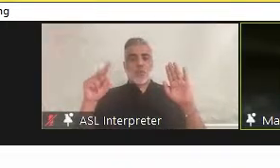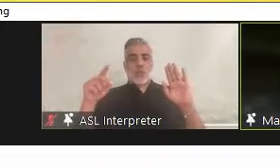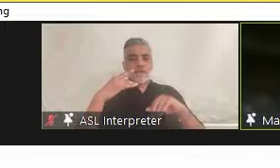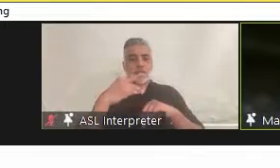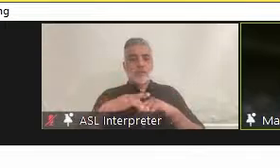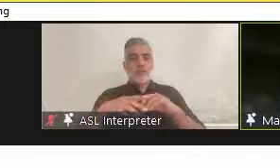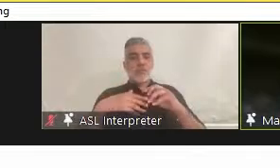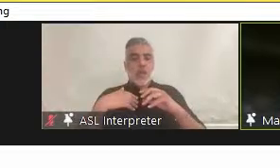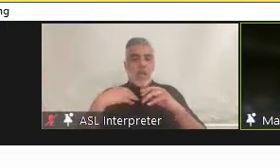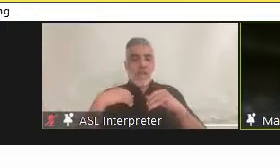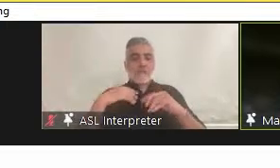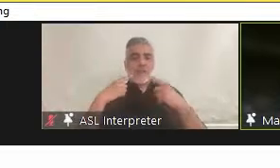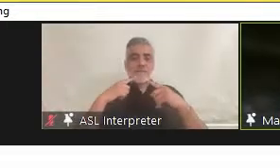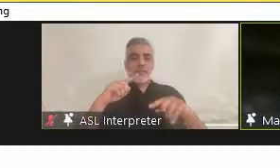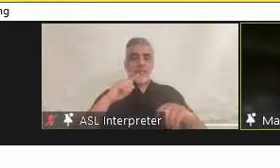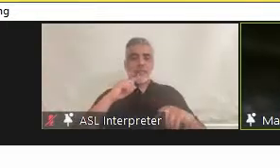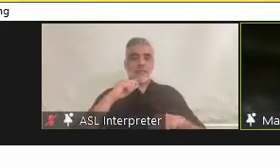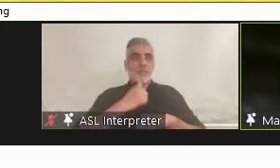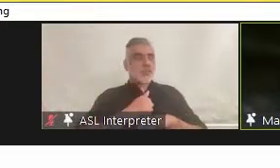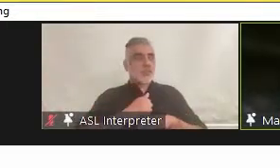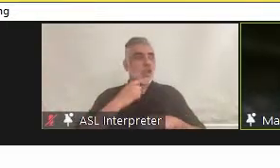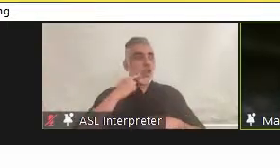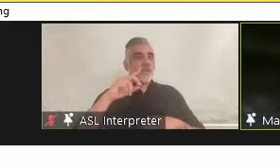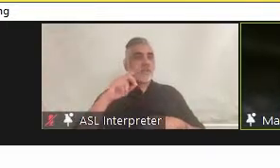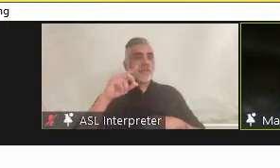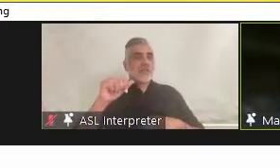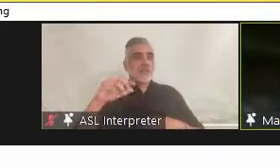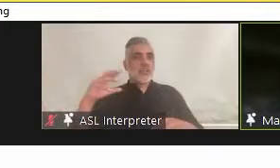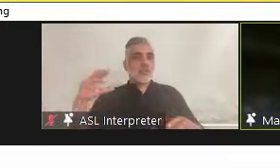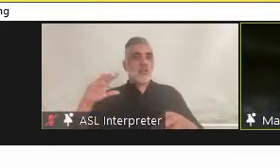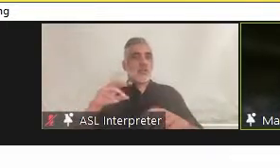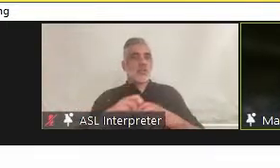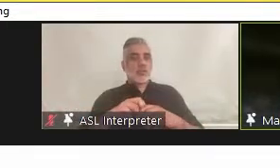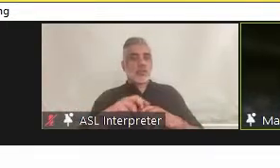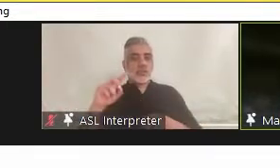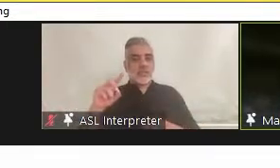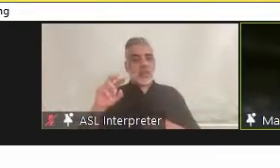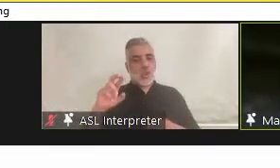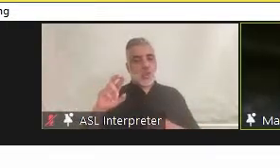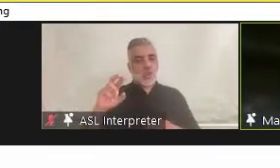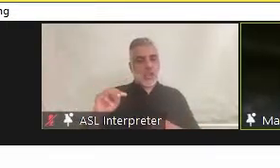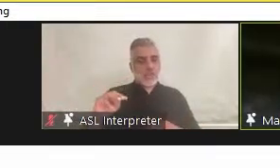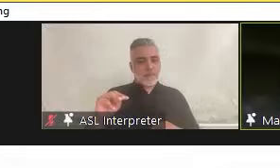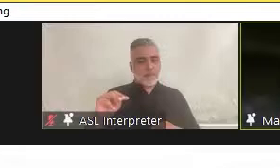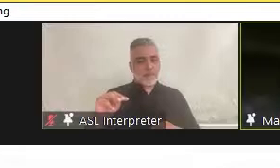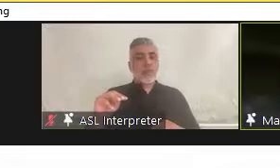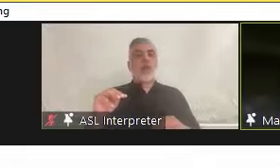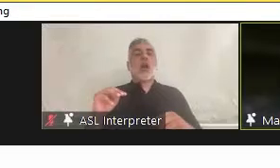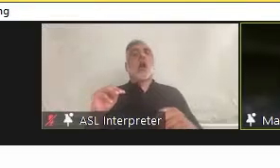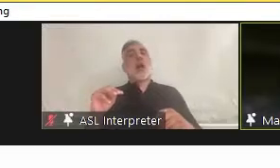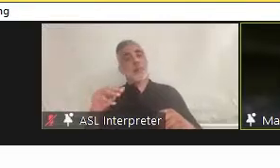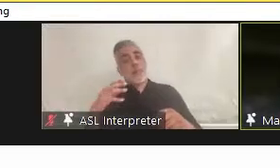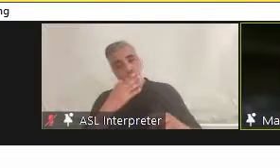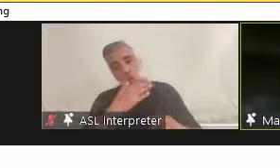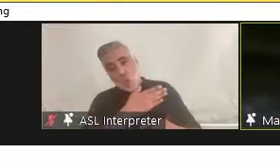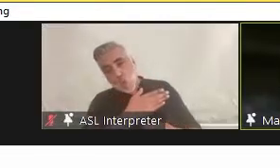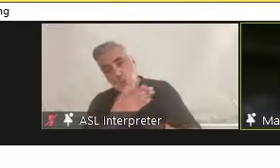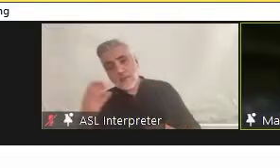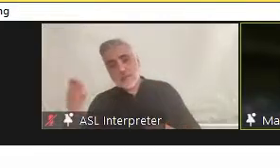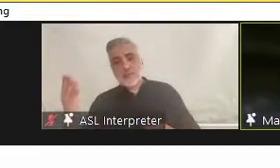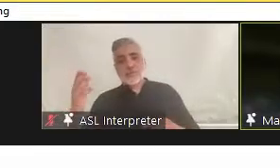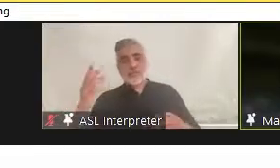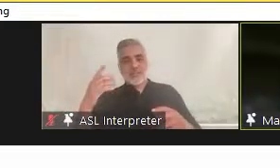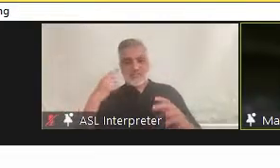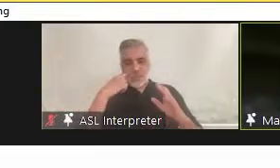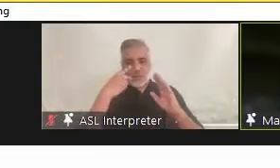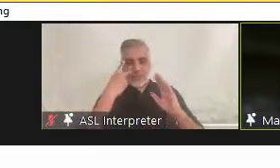effective implementation of disability inclusive DRM. Among them, as are shown on